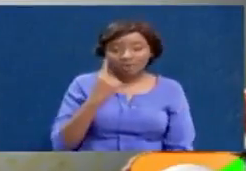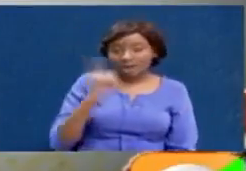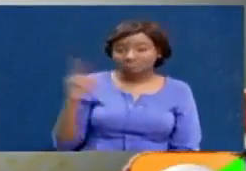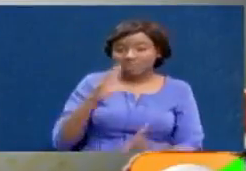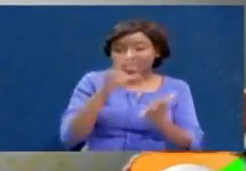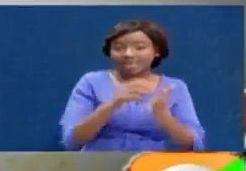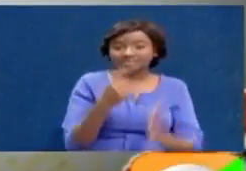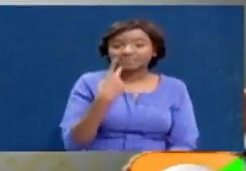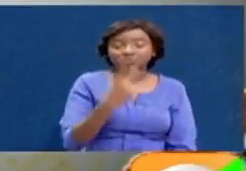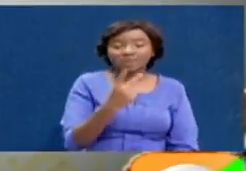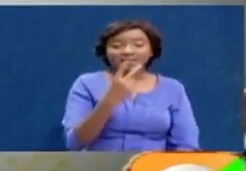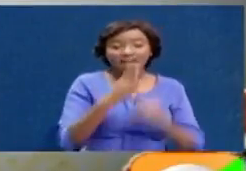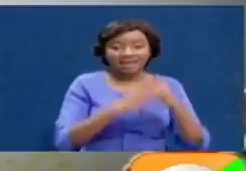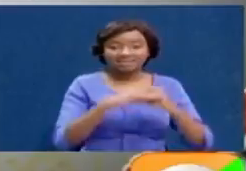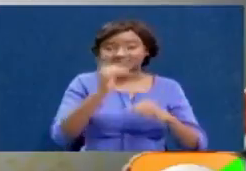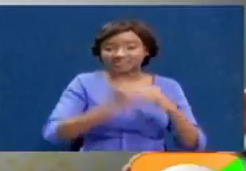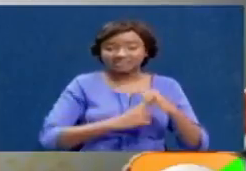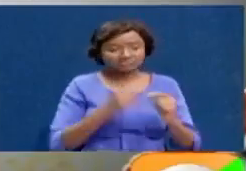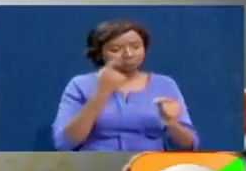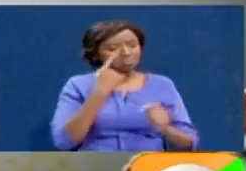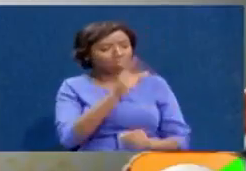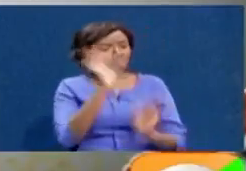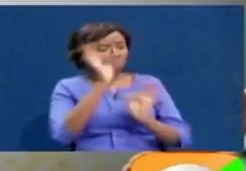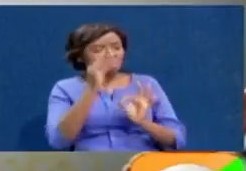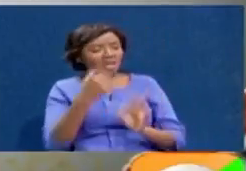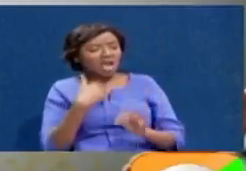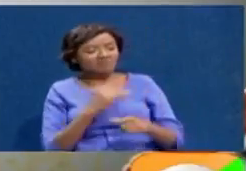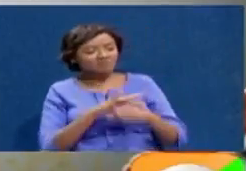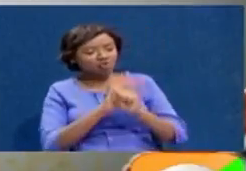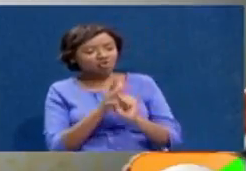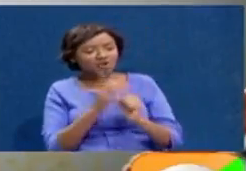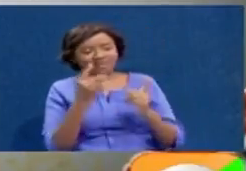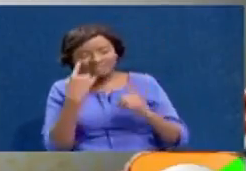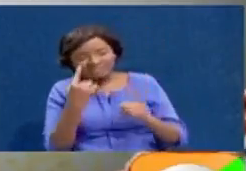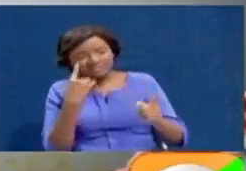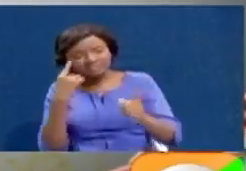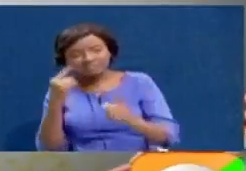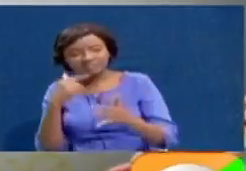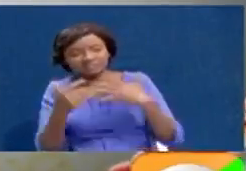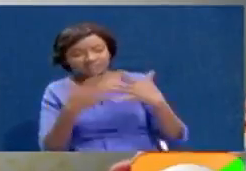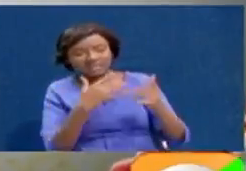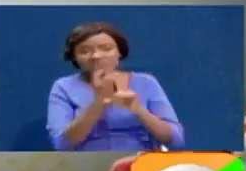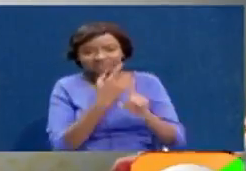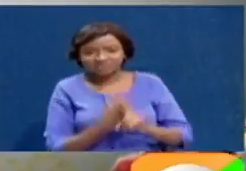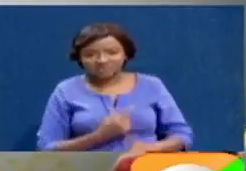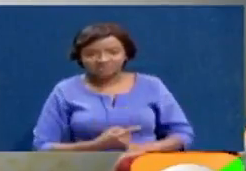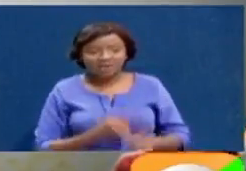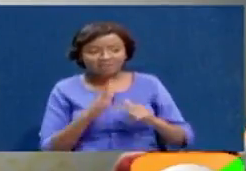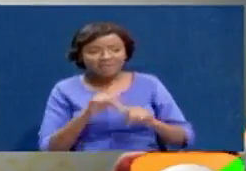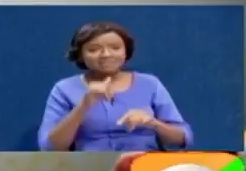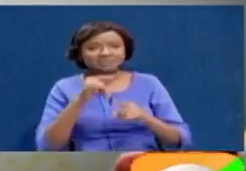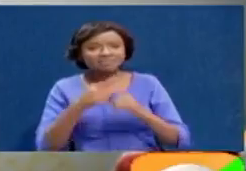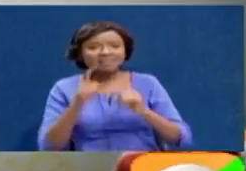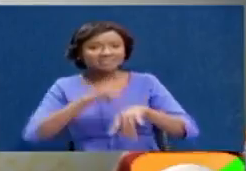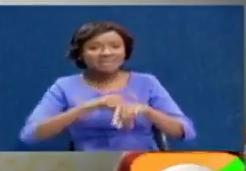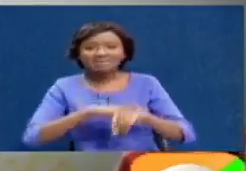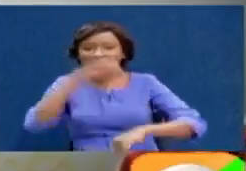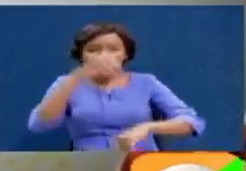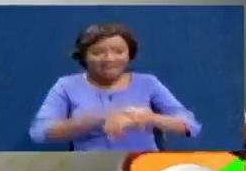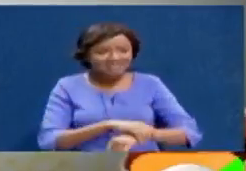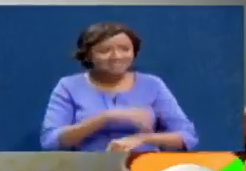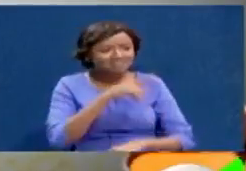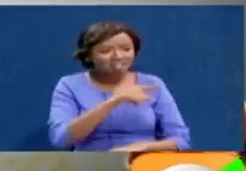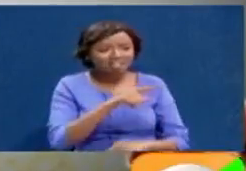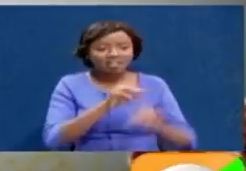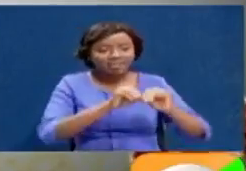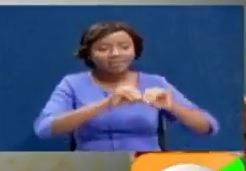296 tested positive after days of showing symptoms related to COVID-19. By the time she was detected, she had passed on the virus